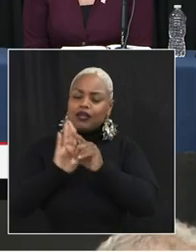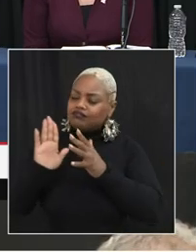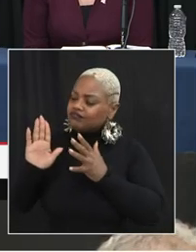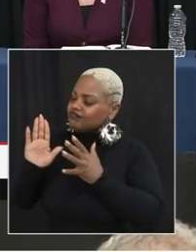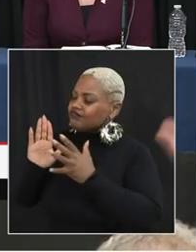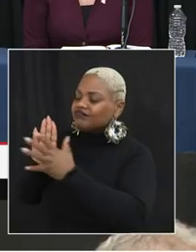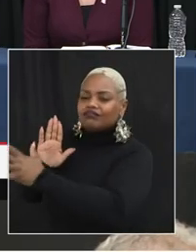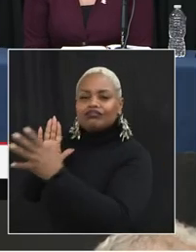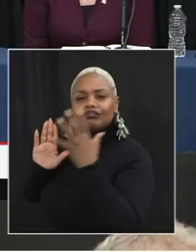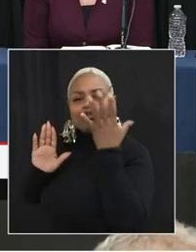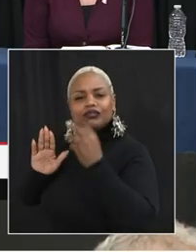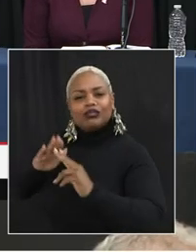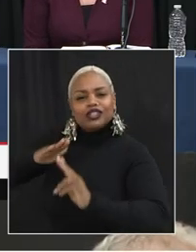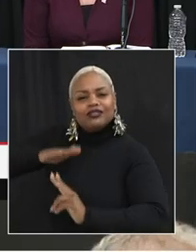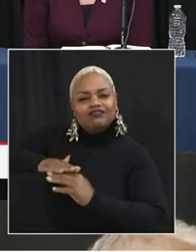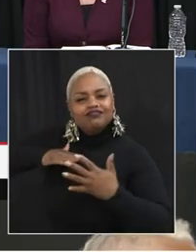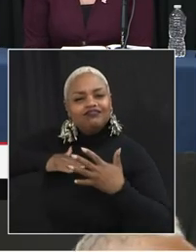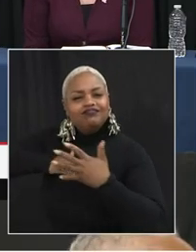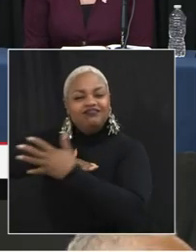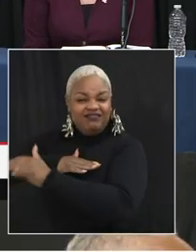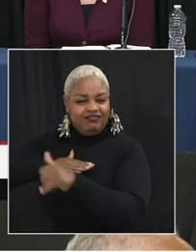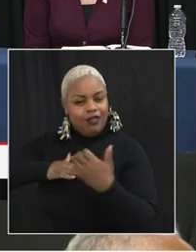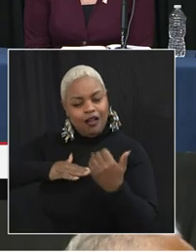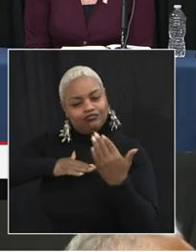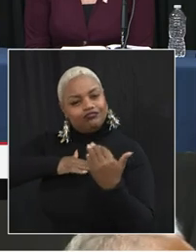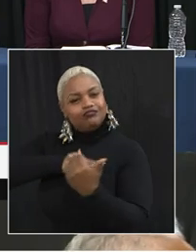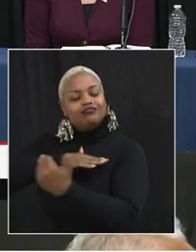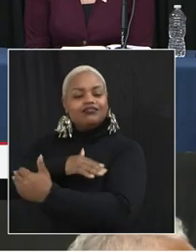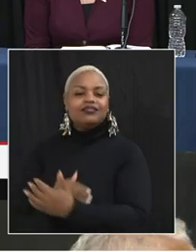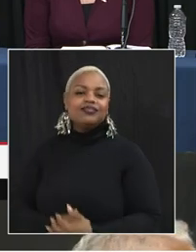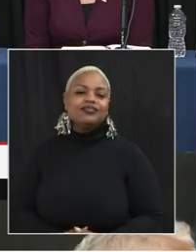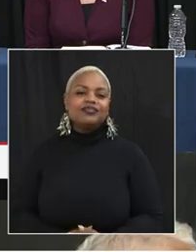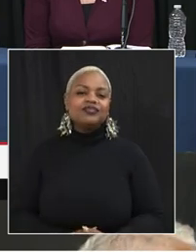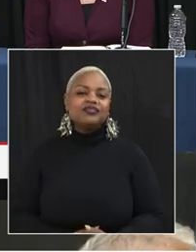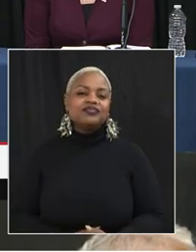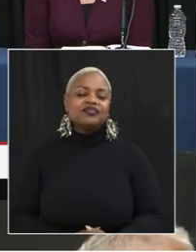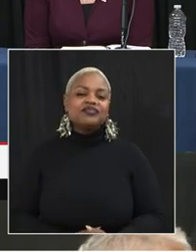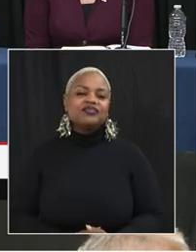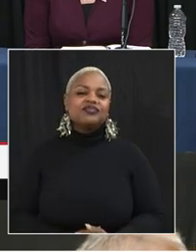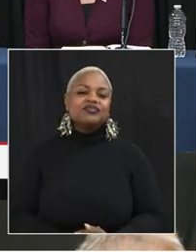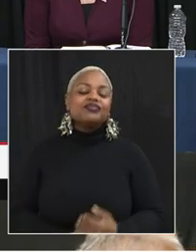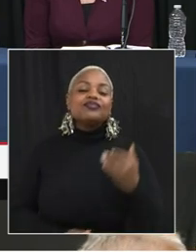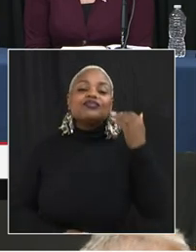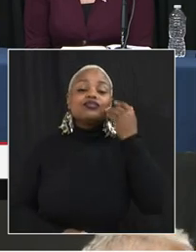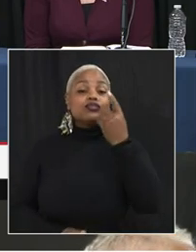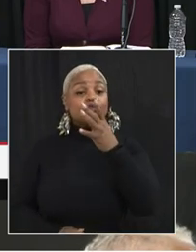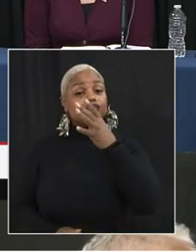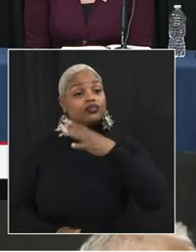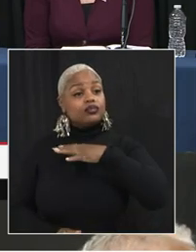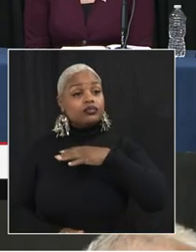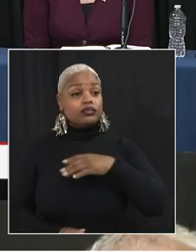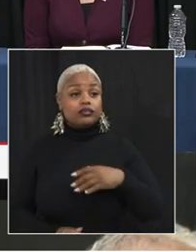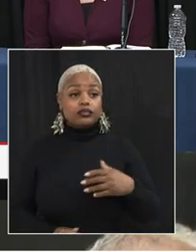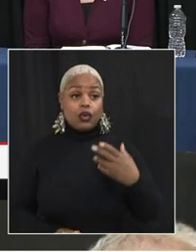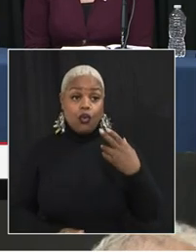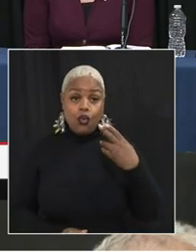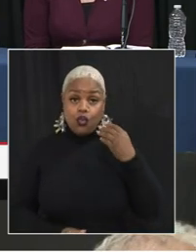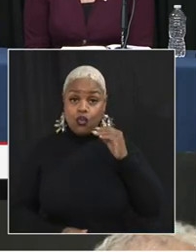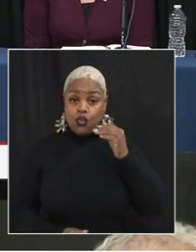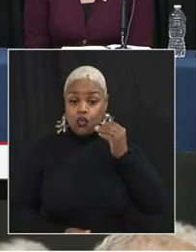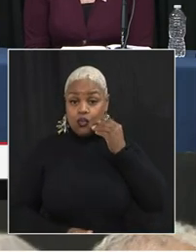As you know, Mary, who was a homeless woman, lived under that bridge for a very long time until she passed